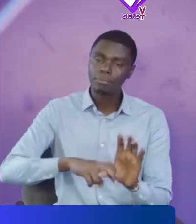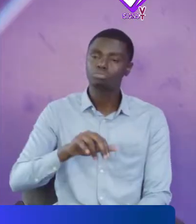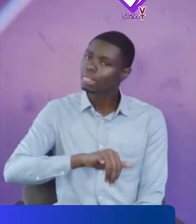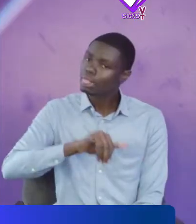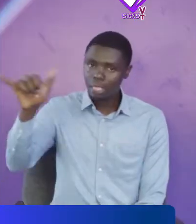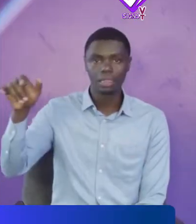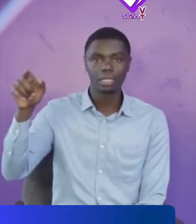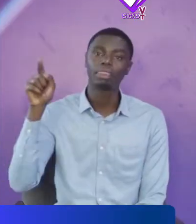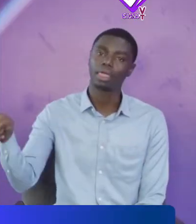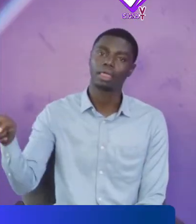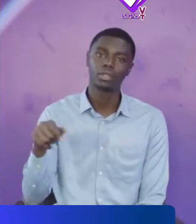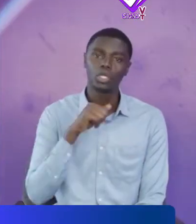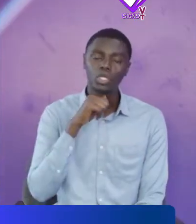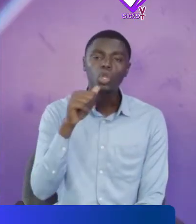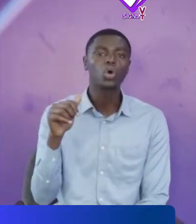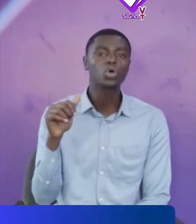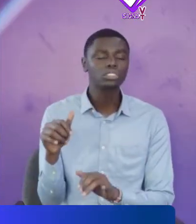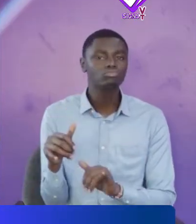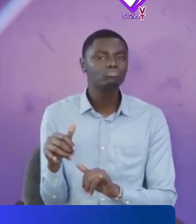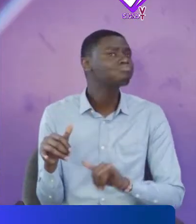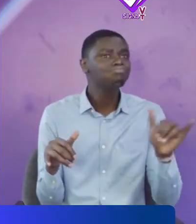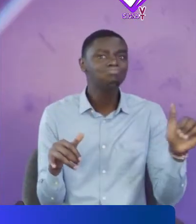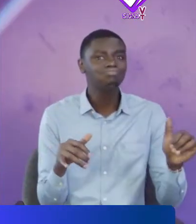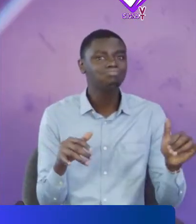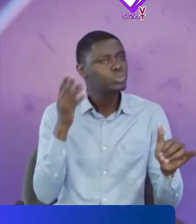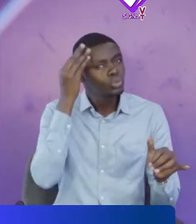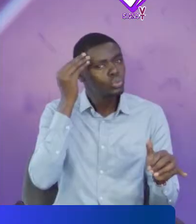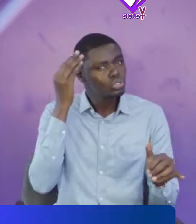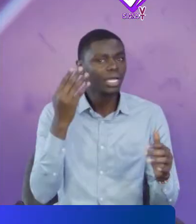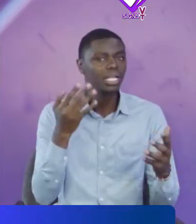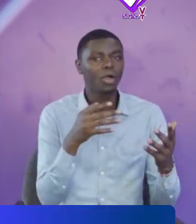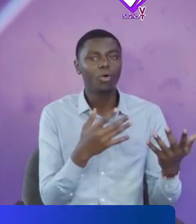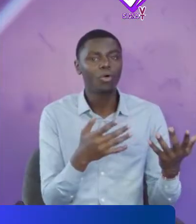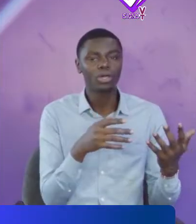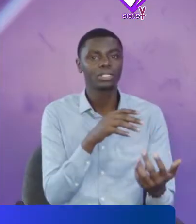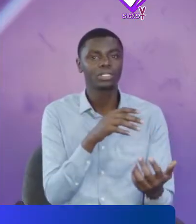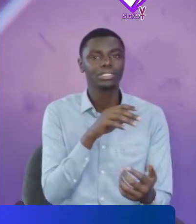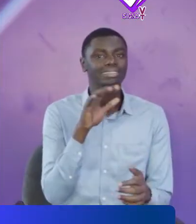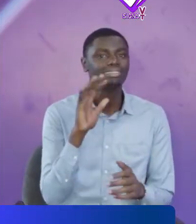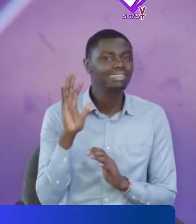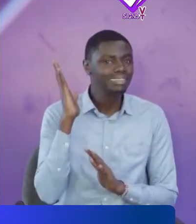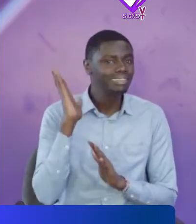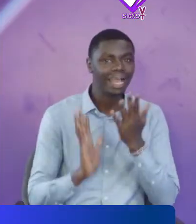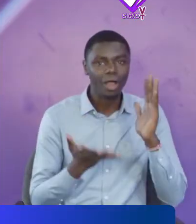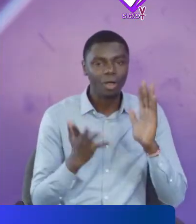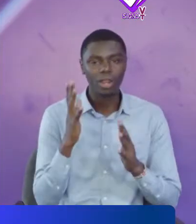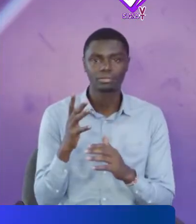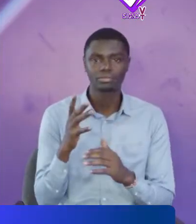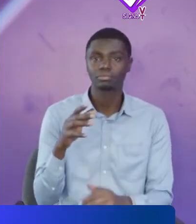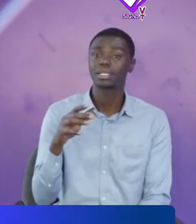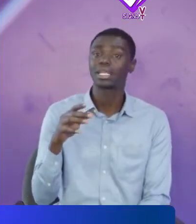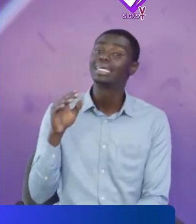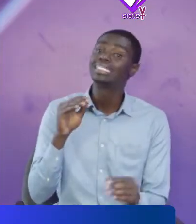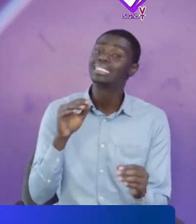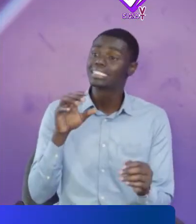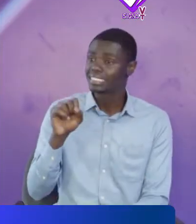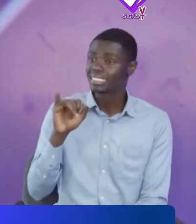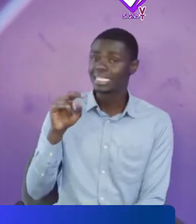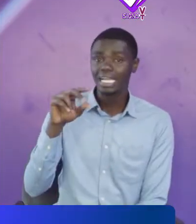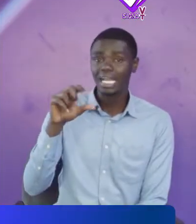Singapore. Don't take the flight to Shakahola while you want to go to Singapore. Singapore flight is corruption-free,